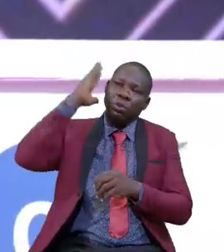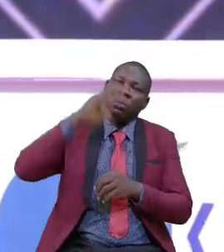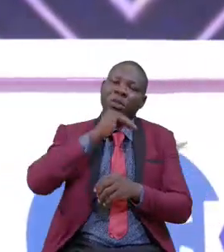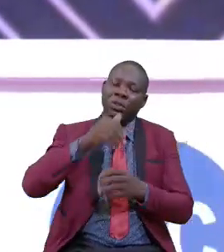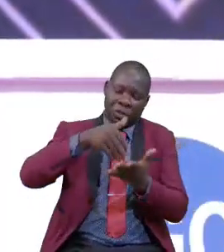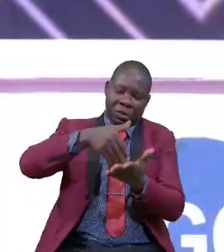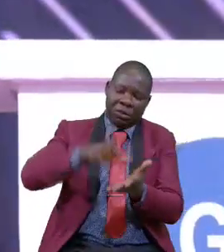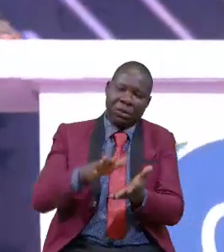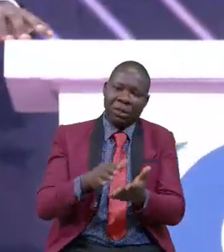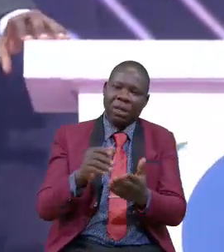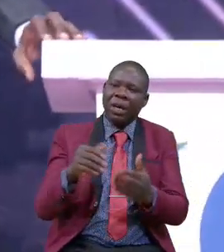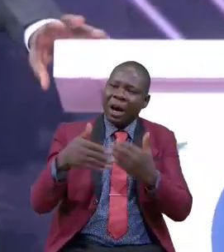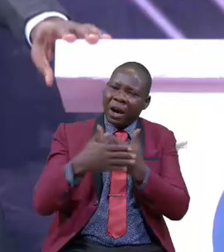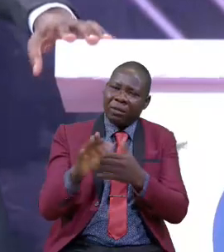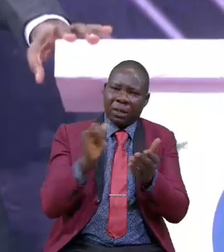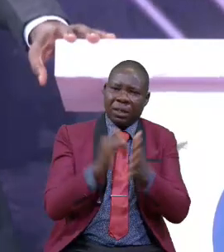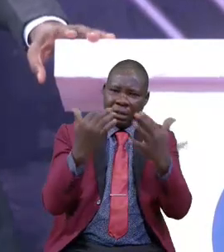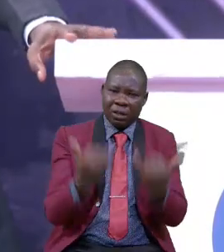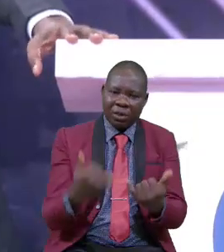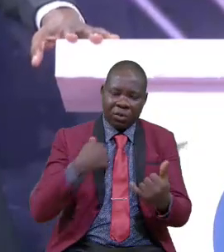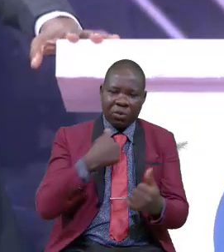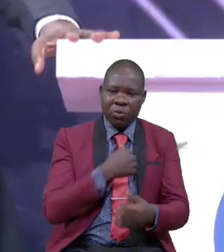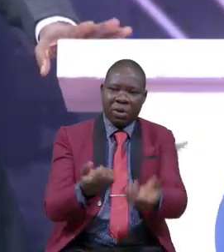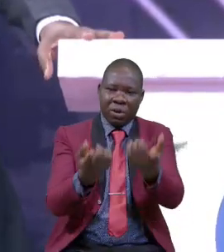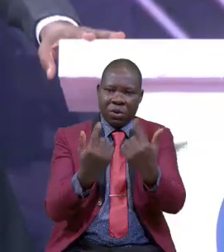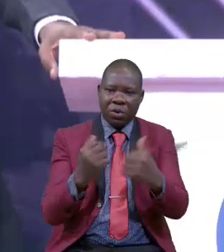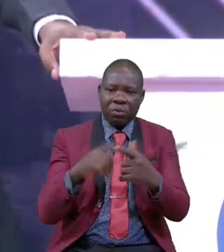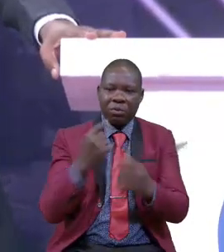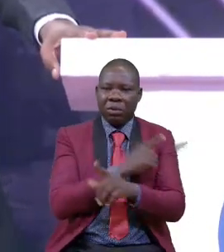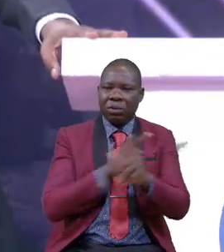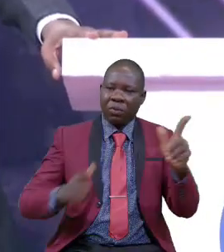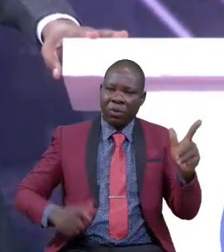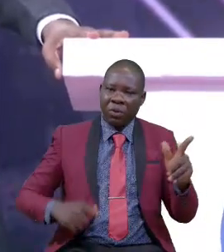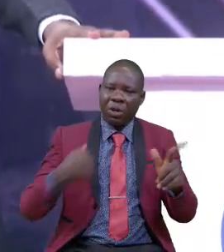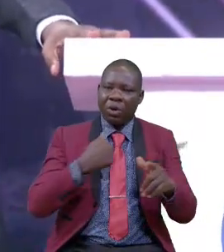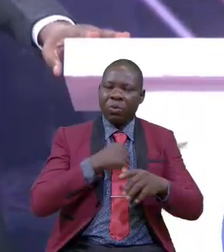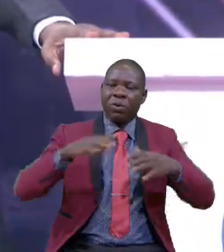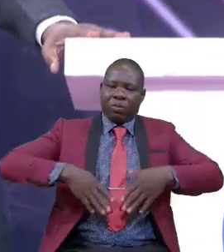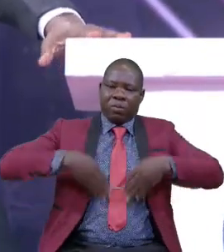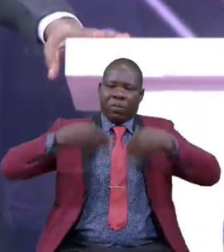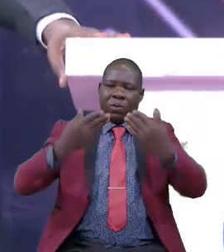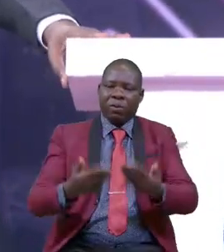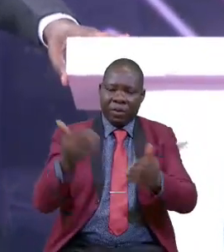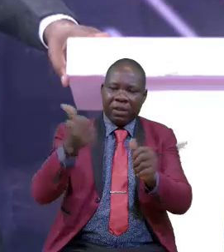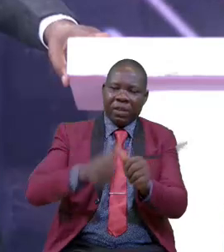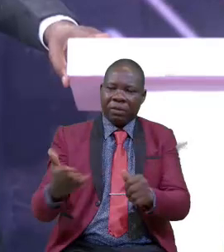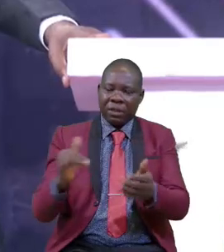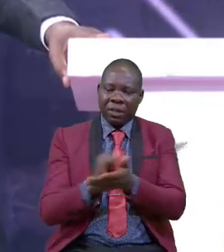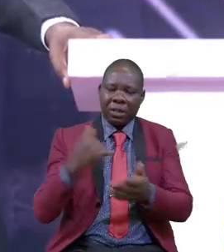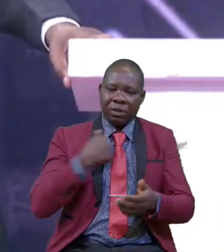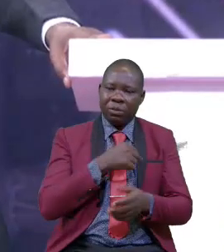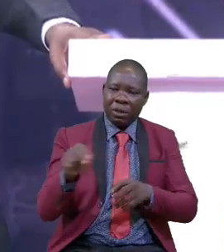after that, now we come to the Lord. We confess everything we need to confess, and we get rid